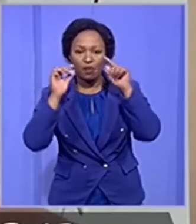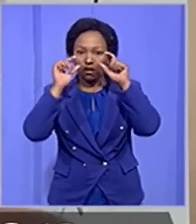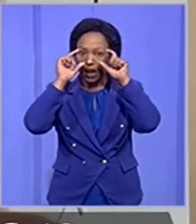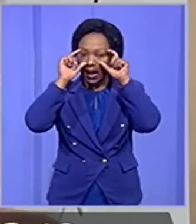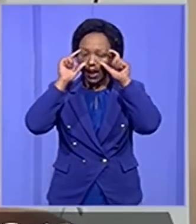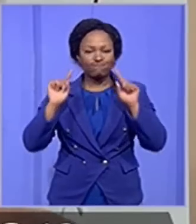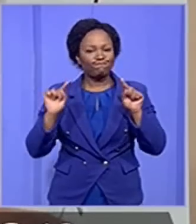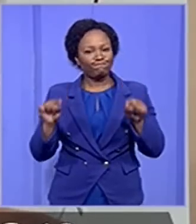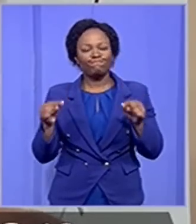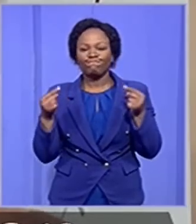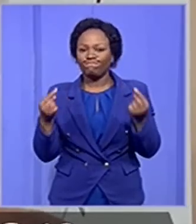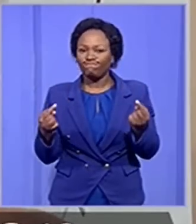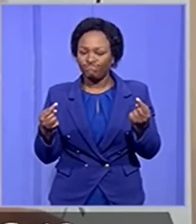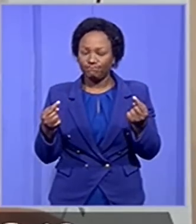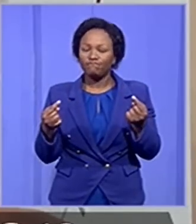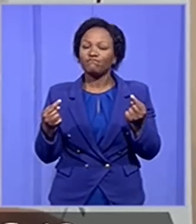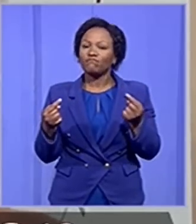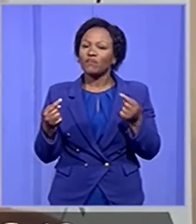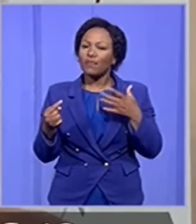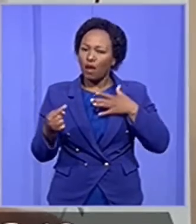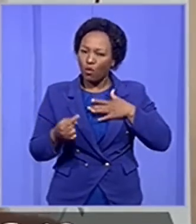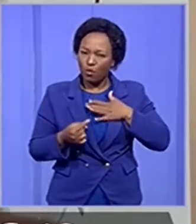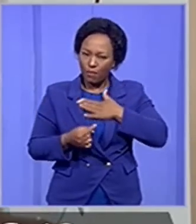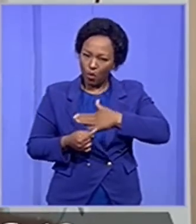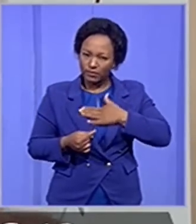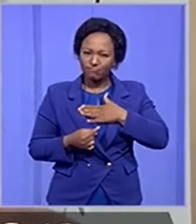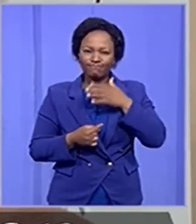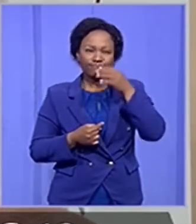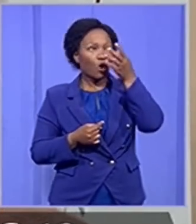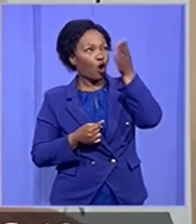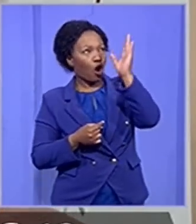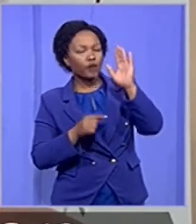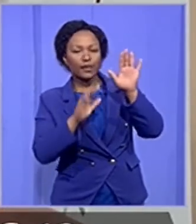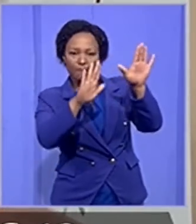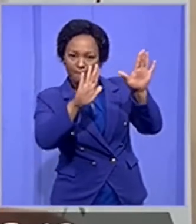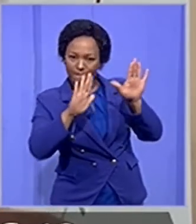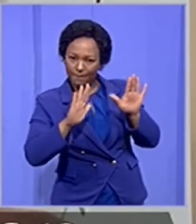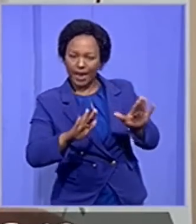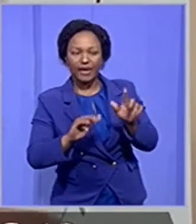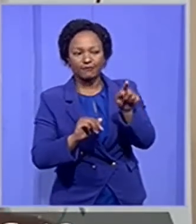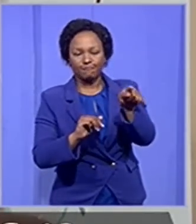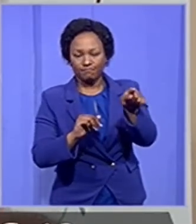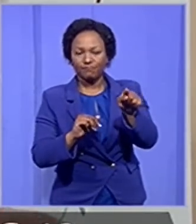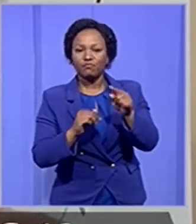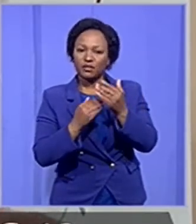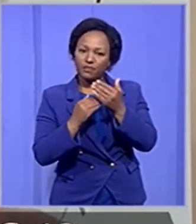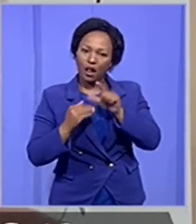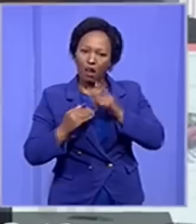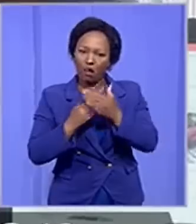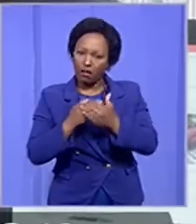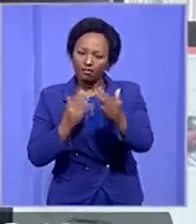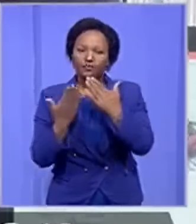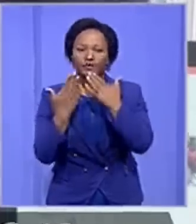tse ke wisha go Modimo go keletse matsatsi a botshelo a nne malele thata ke a go leboga